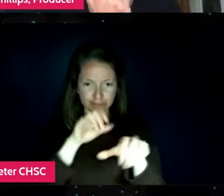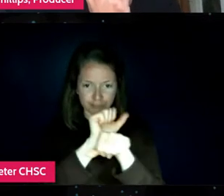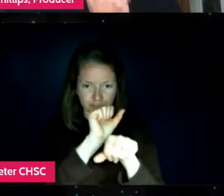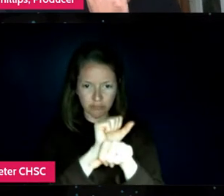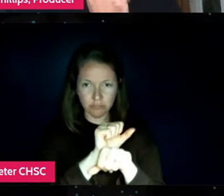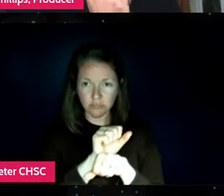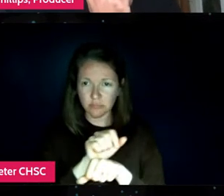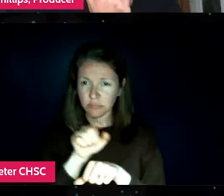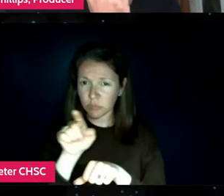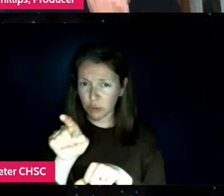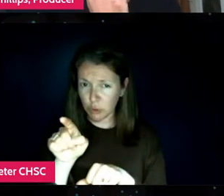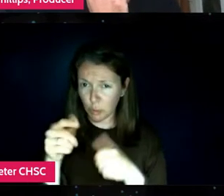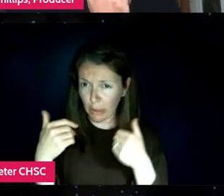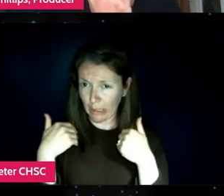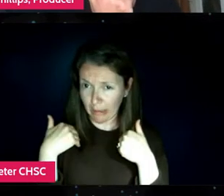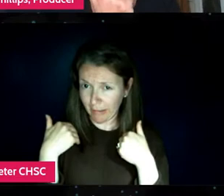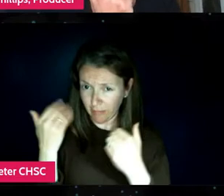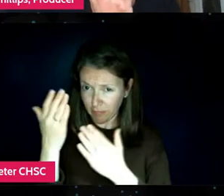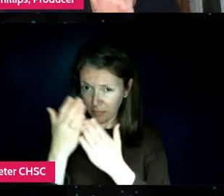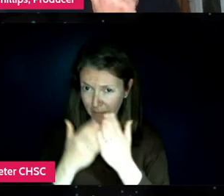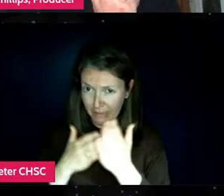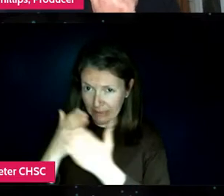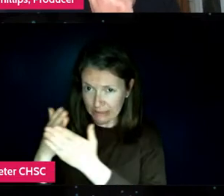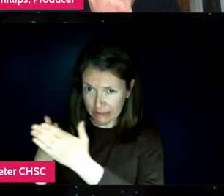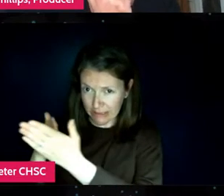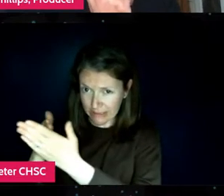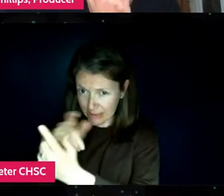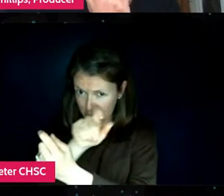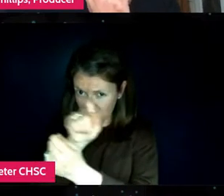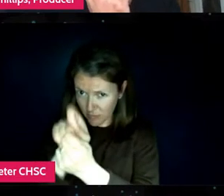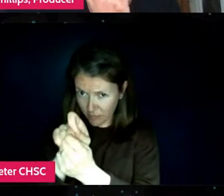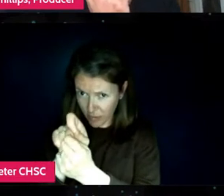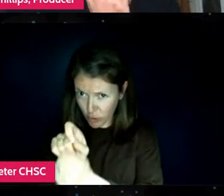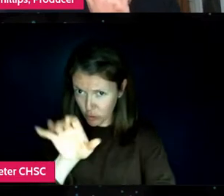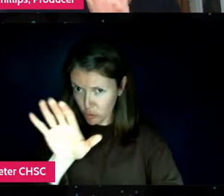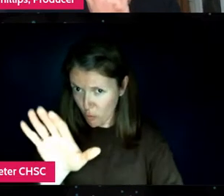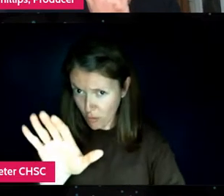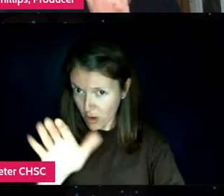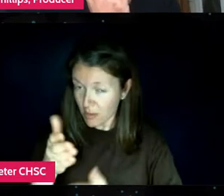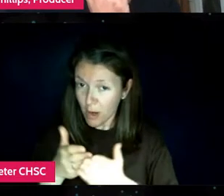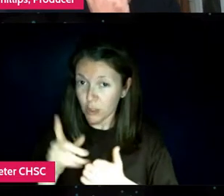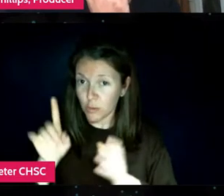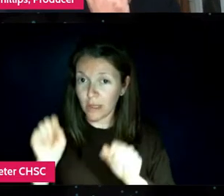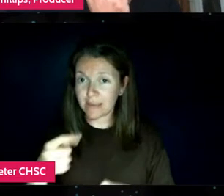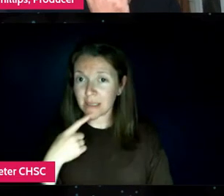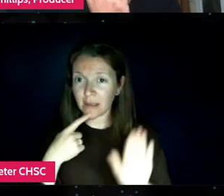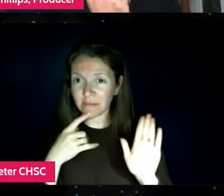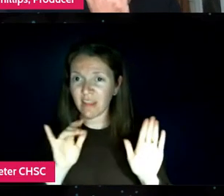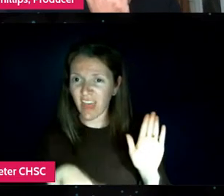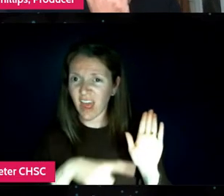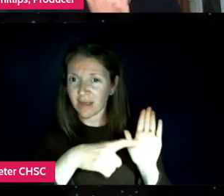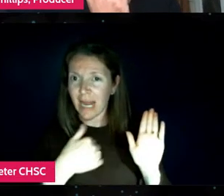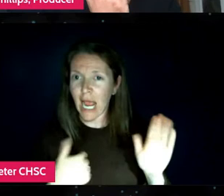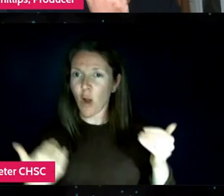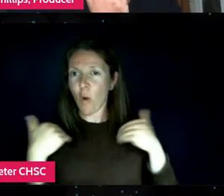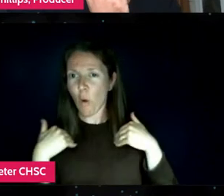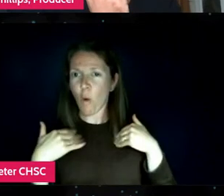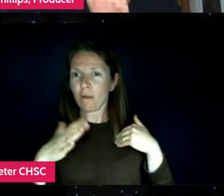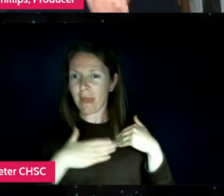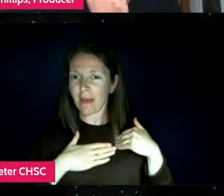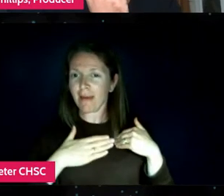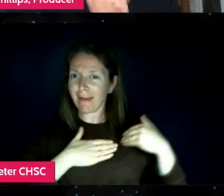have pieces that were specifically yours and you could say, yes, I owned that part of the